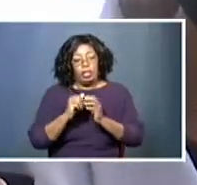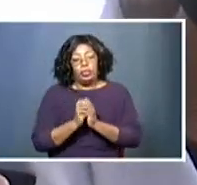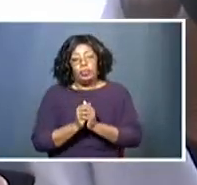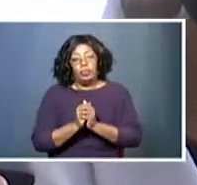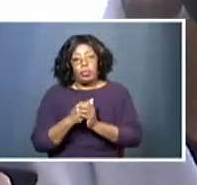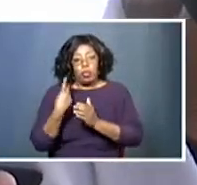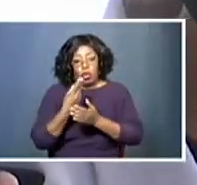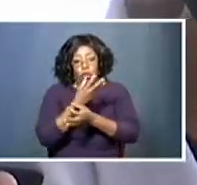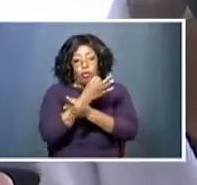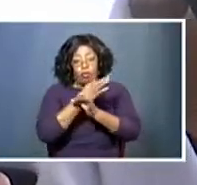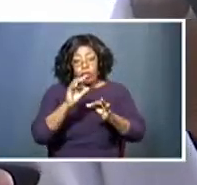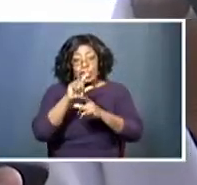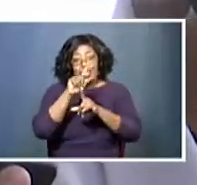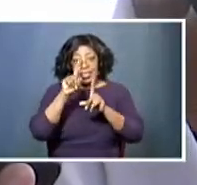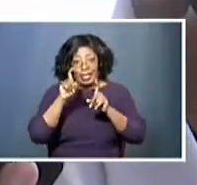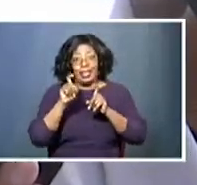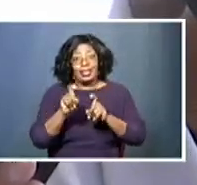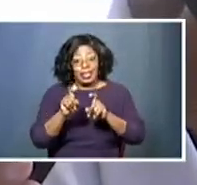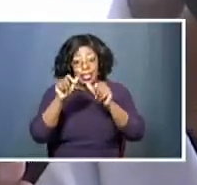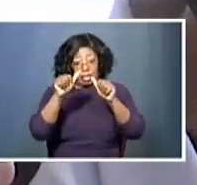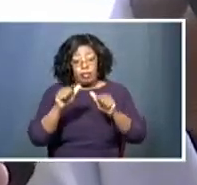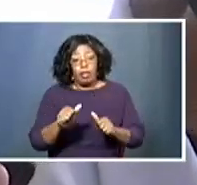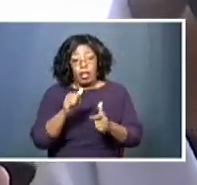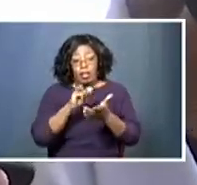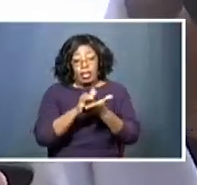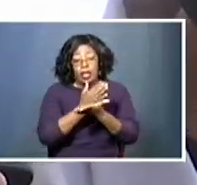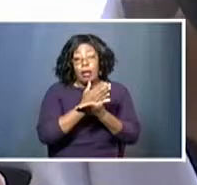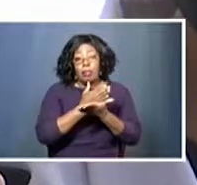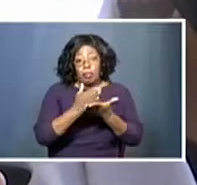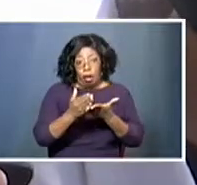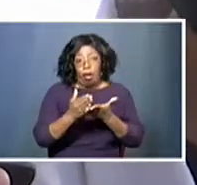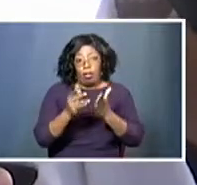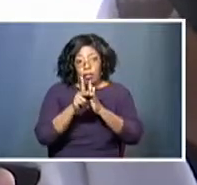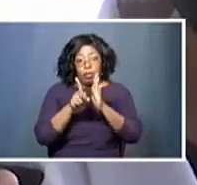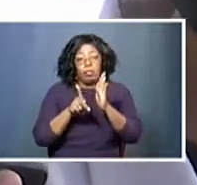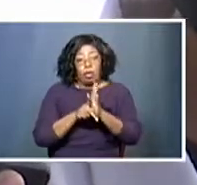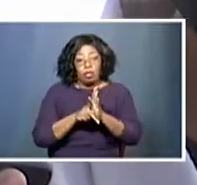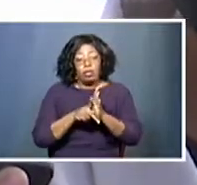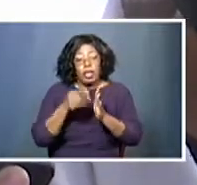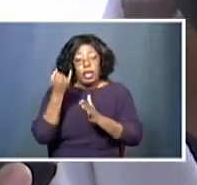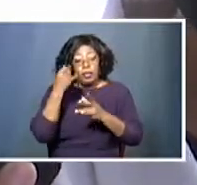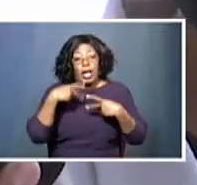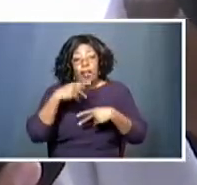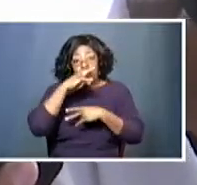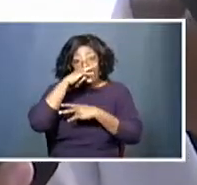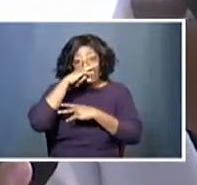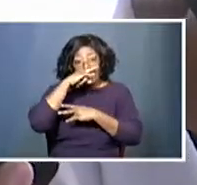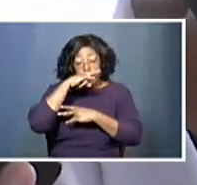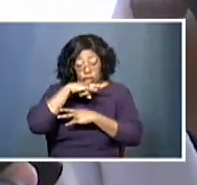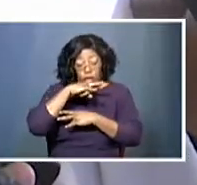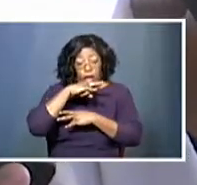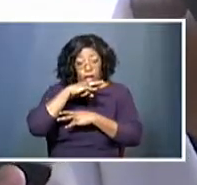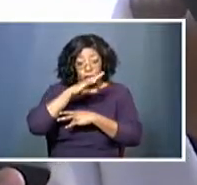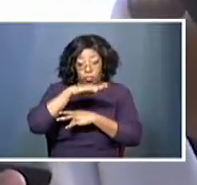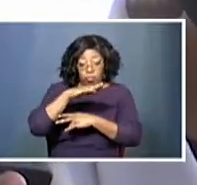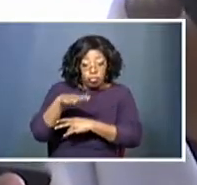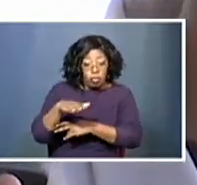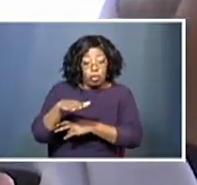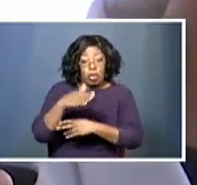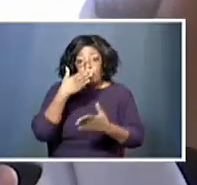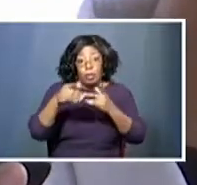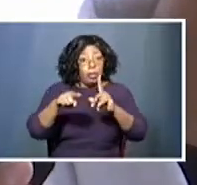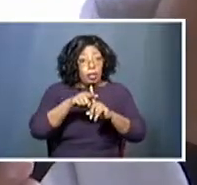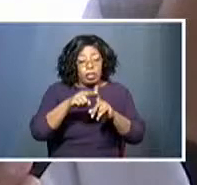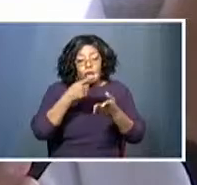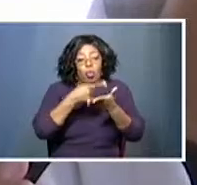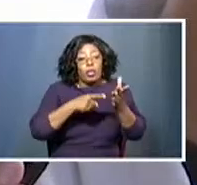ensure that free testing is available because that'll be a part of the protocol if we happen to have a child what children who become positive, what are the